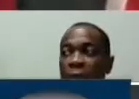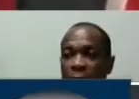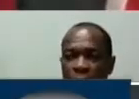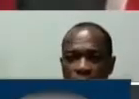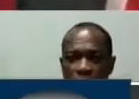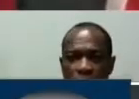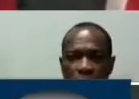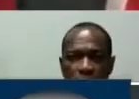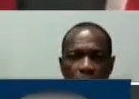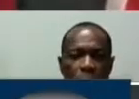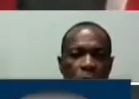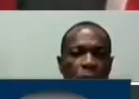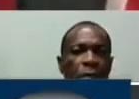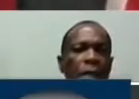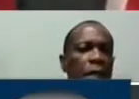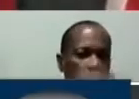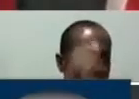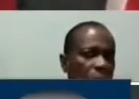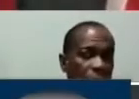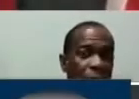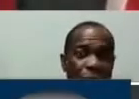there are some undisputed facts,